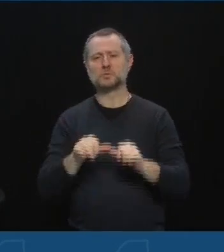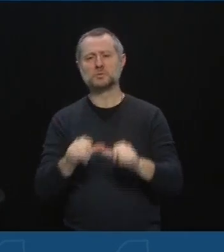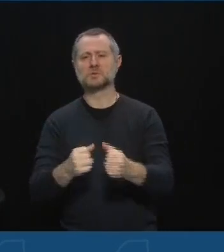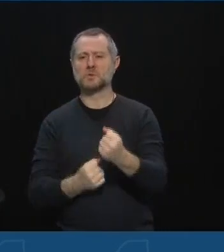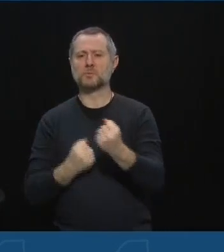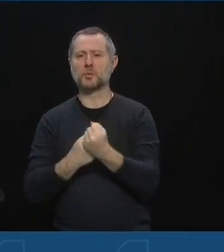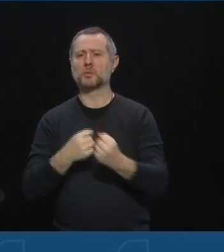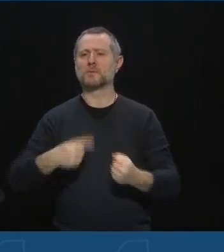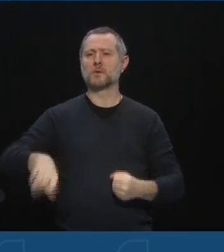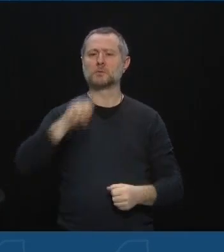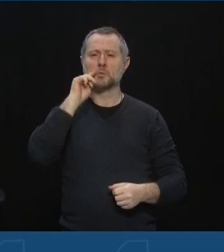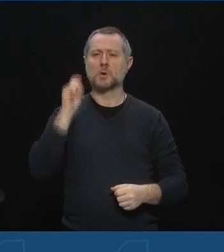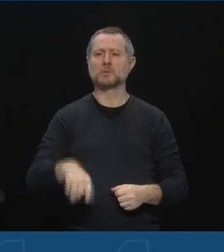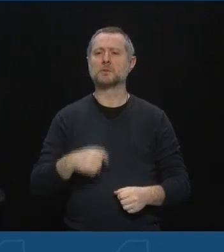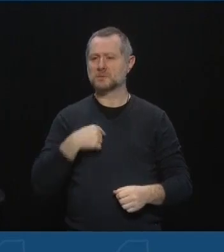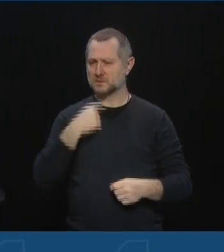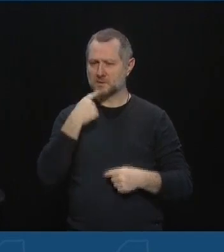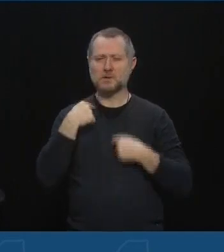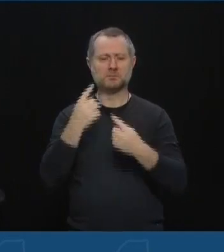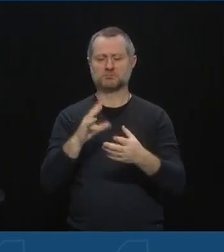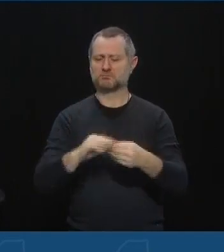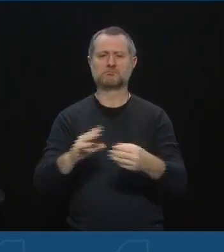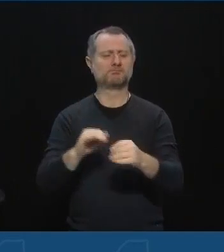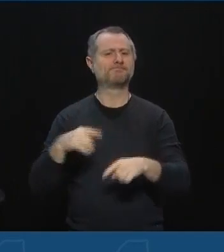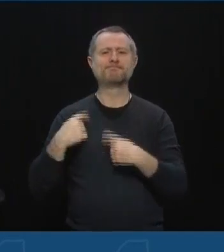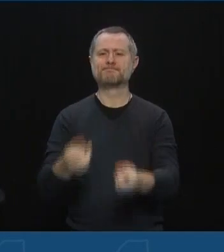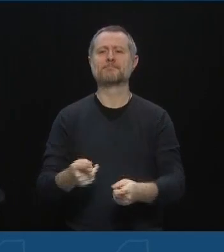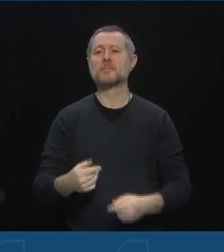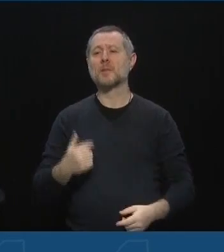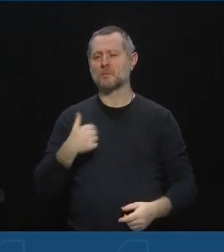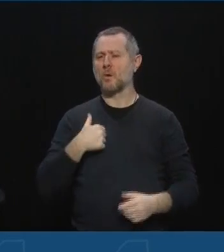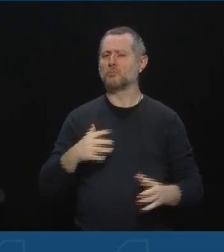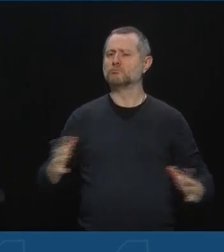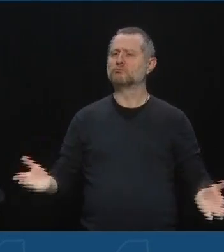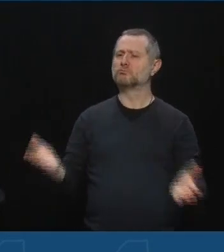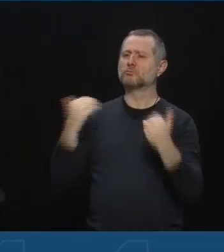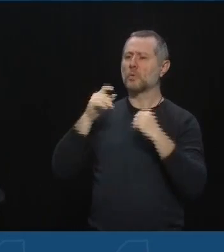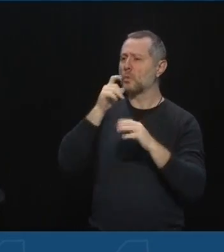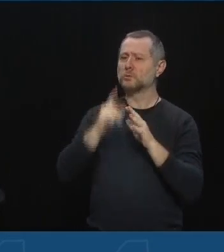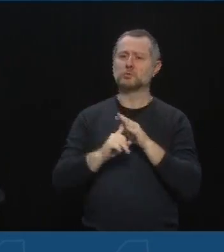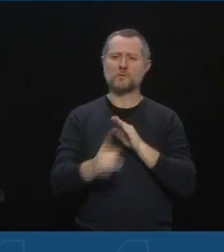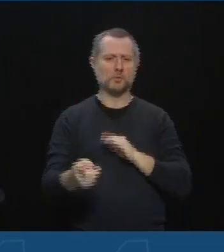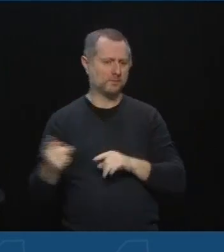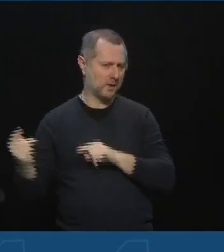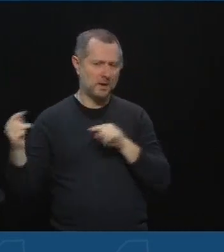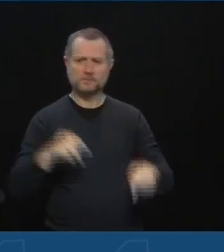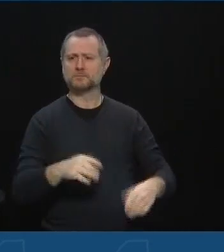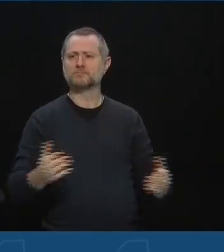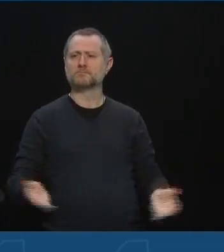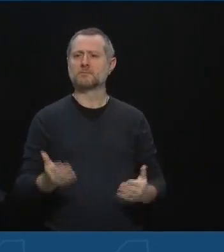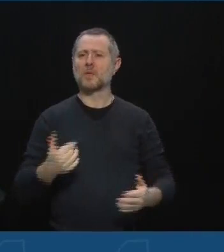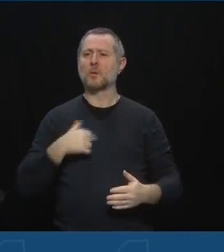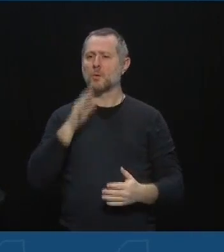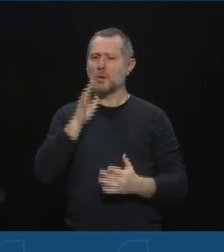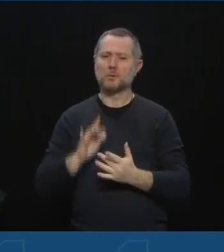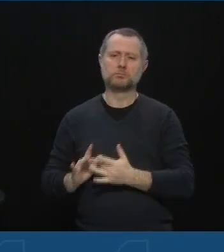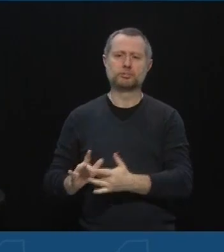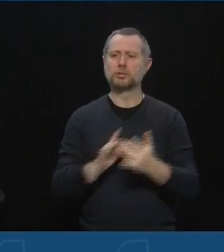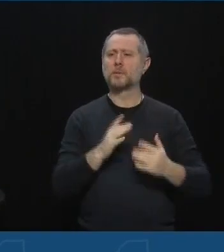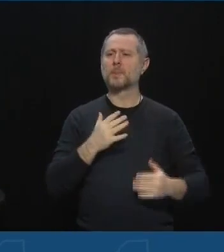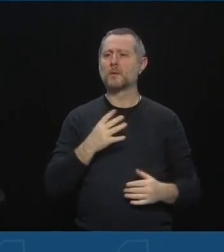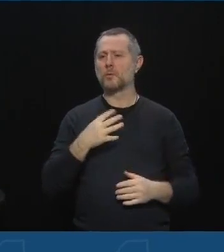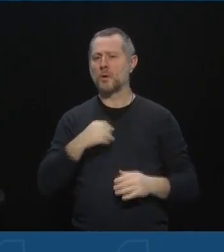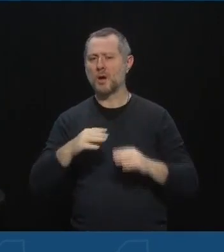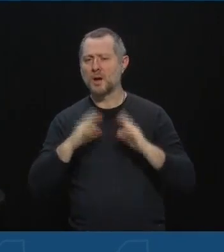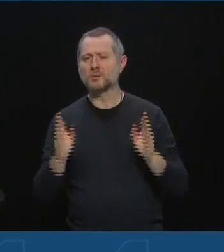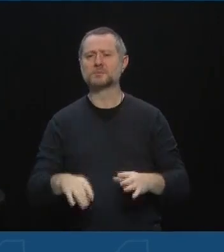as I've said since the beginning. Our arms are open up to all the refugees. I've been on speed dial with the White House and the State Department